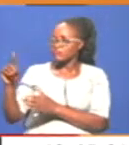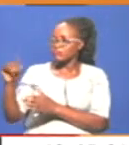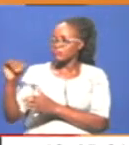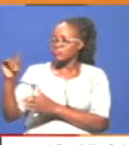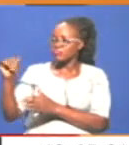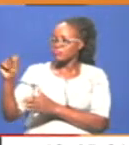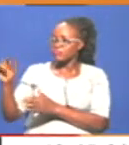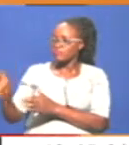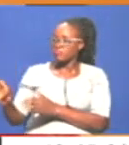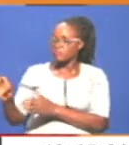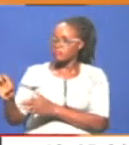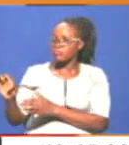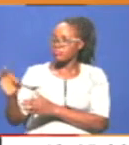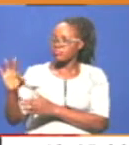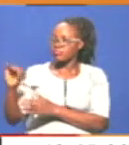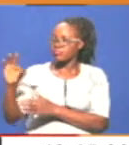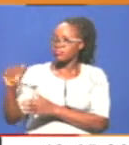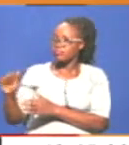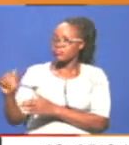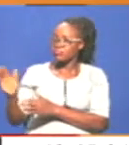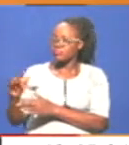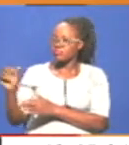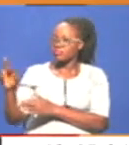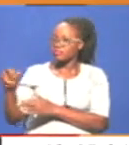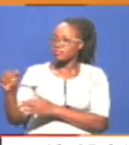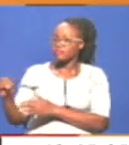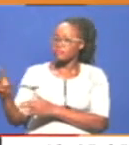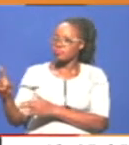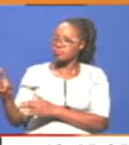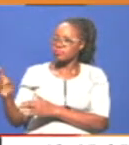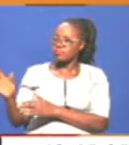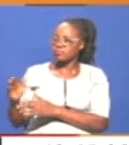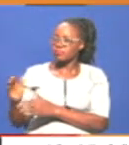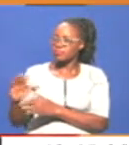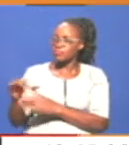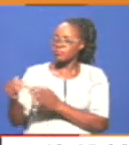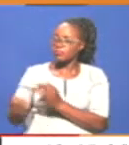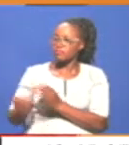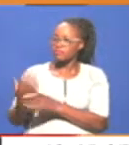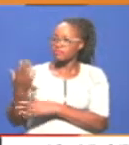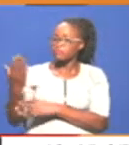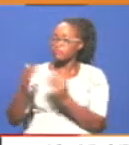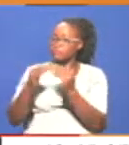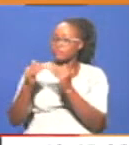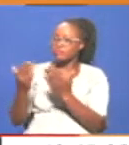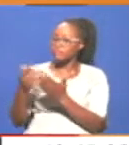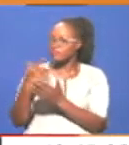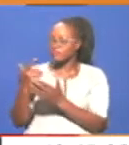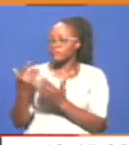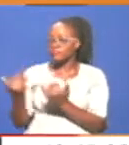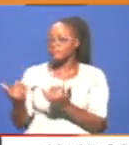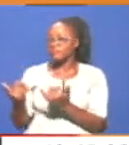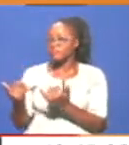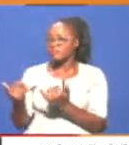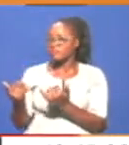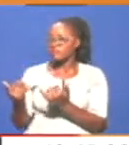master, and women grandmaster. Now, a lot of them grow up to that level where they go to a level where they say, okay, no, I'm now a woman grandmaster.